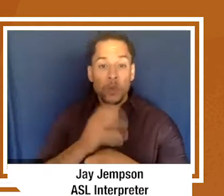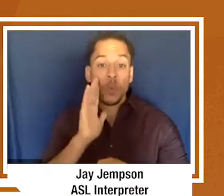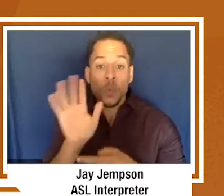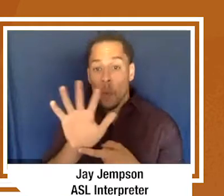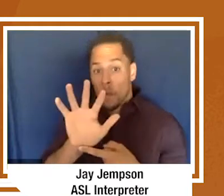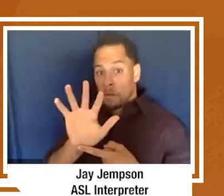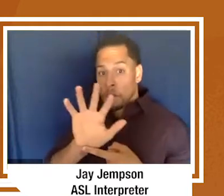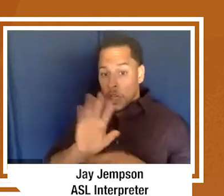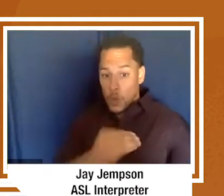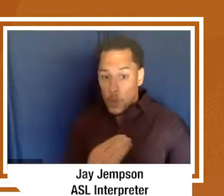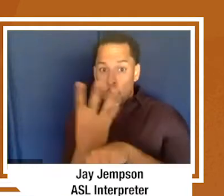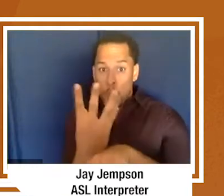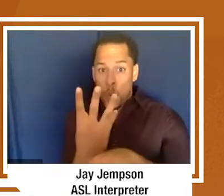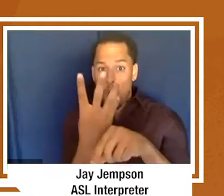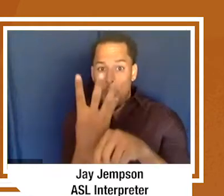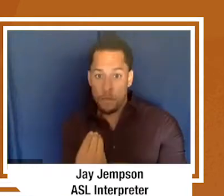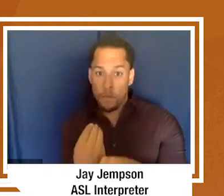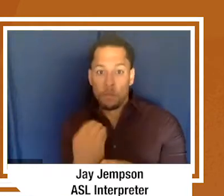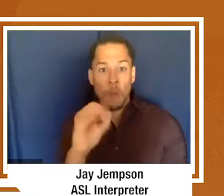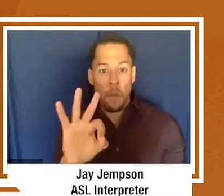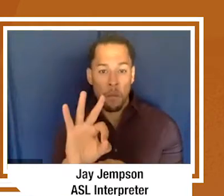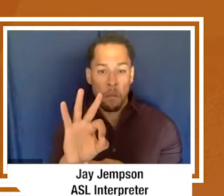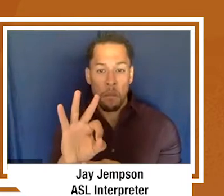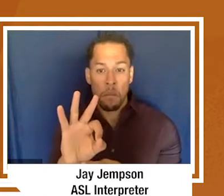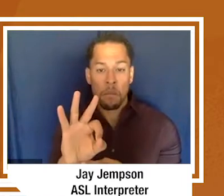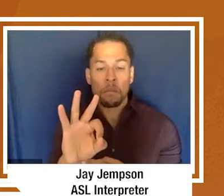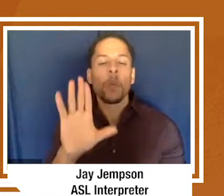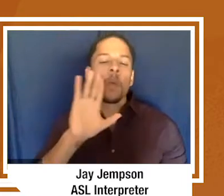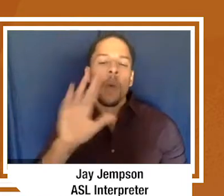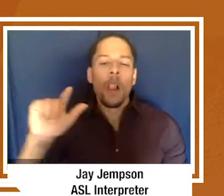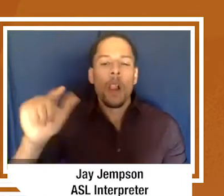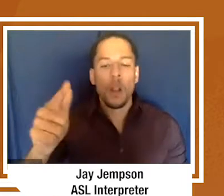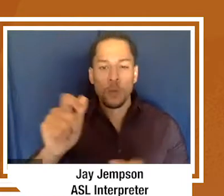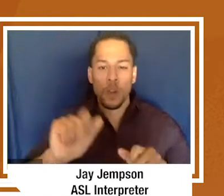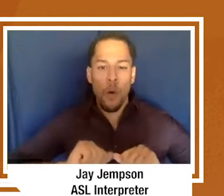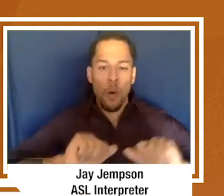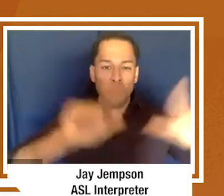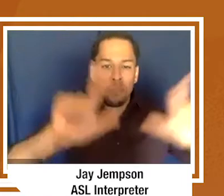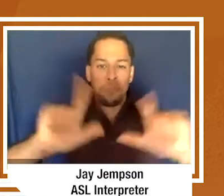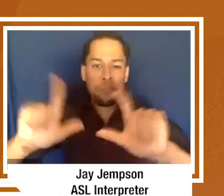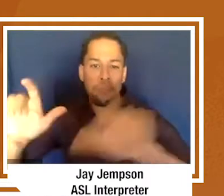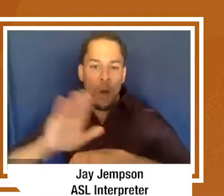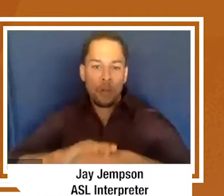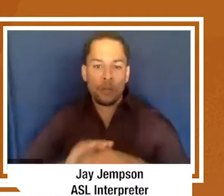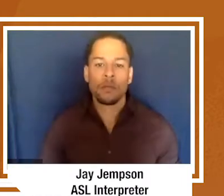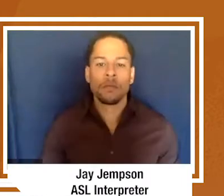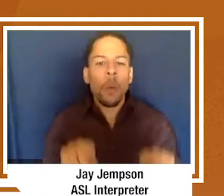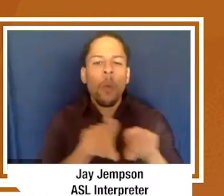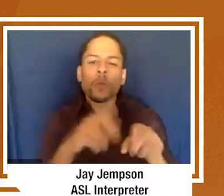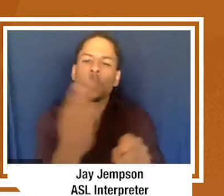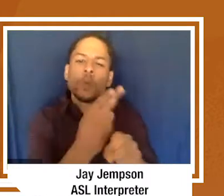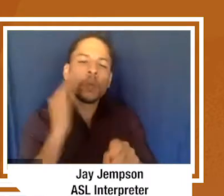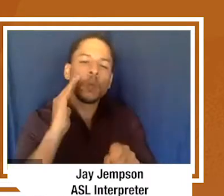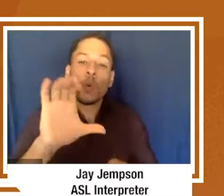and yourselves on mute. We will have a section a little bit later for you all to join in. In advance of that, you know, please use that chat. If you're at